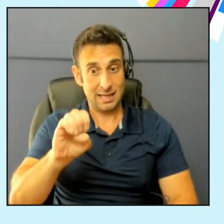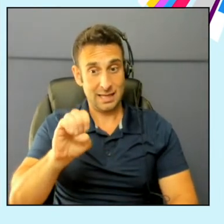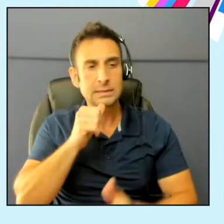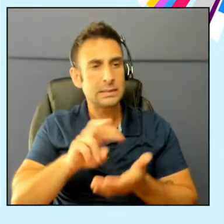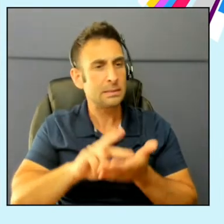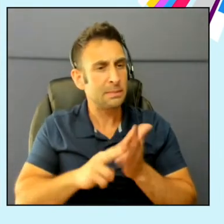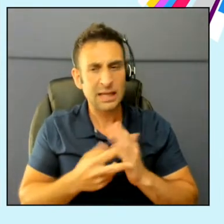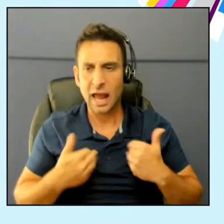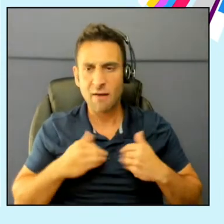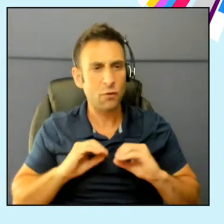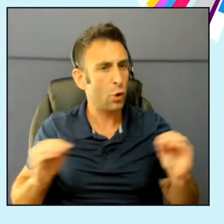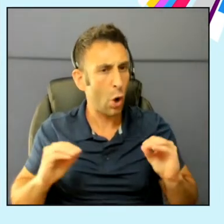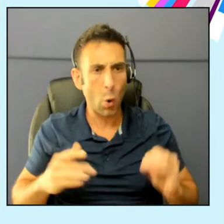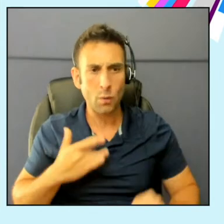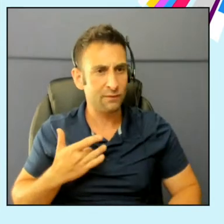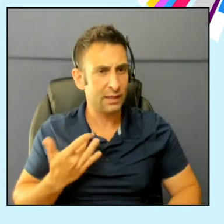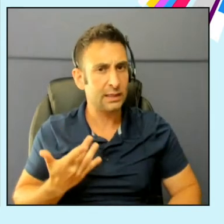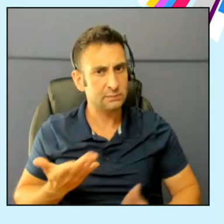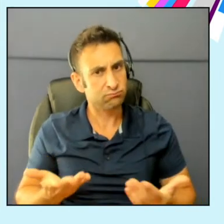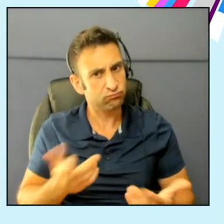feelings.